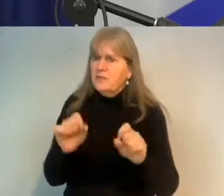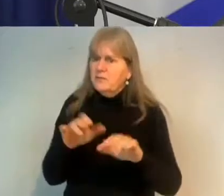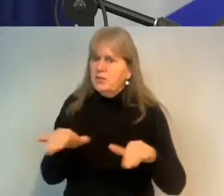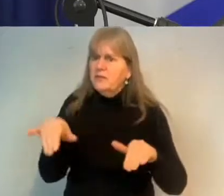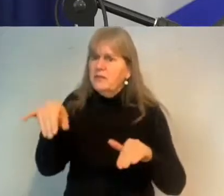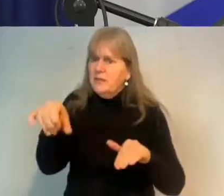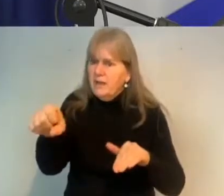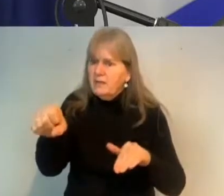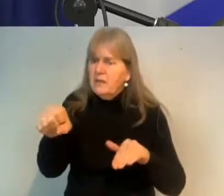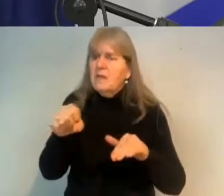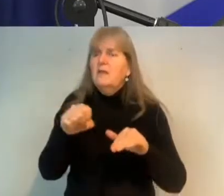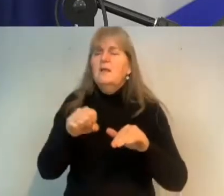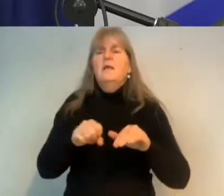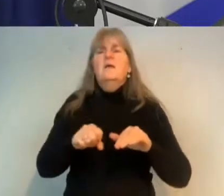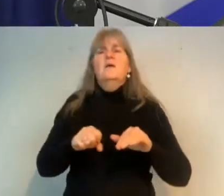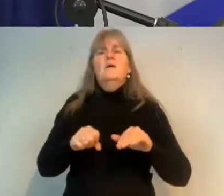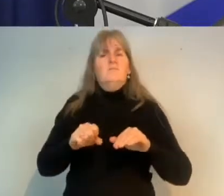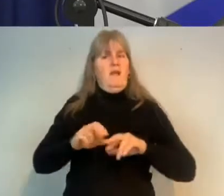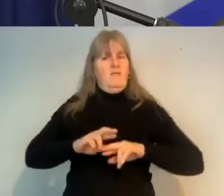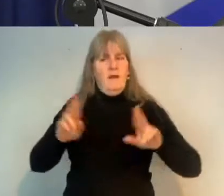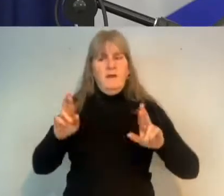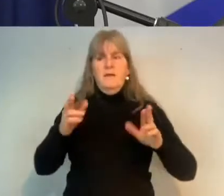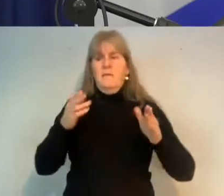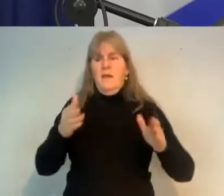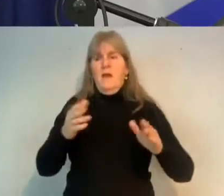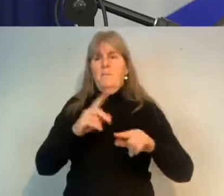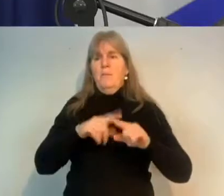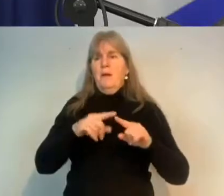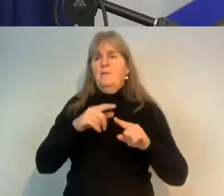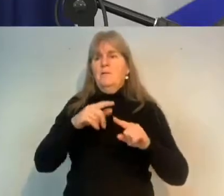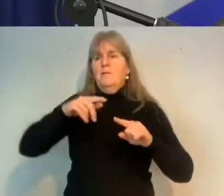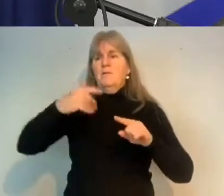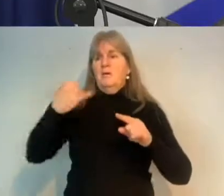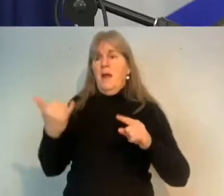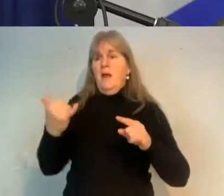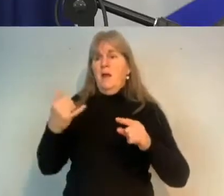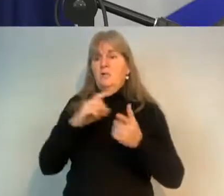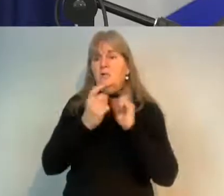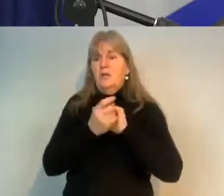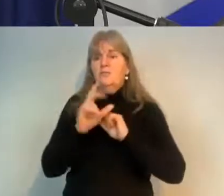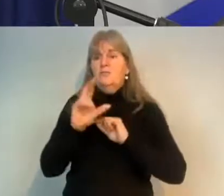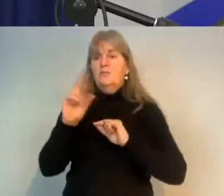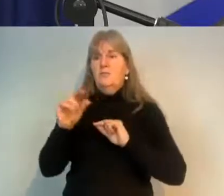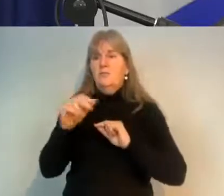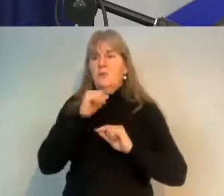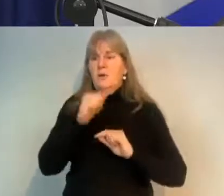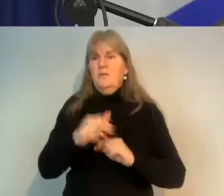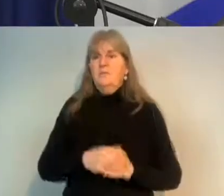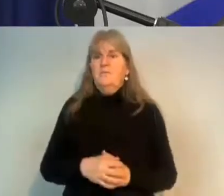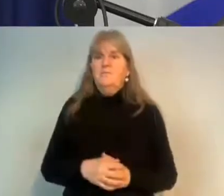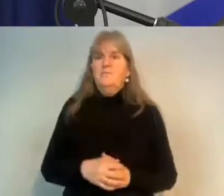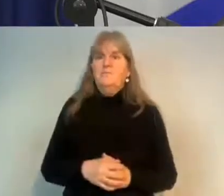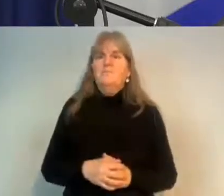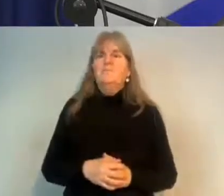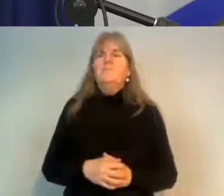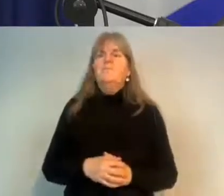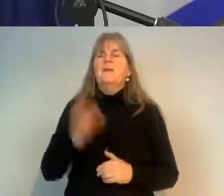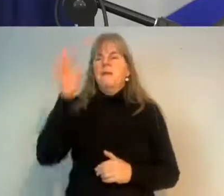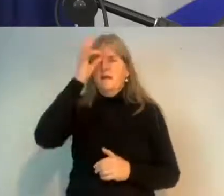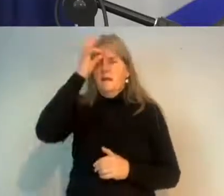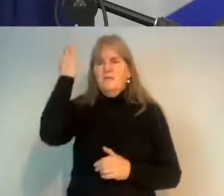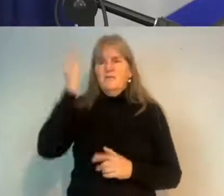do that, but we don't need to do that right now. Thanks. En français. OK, bon, en